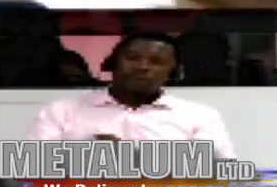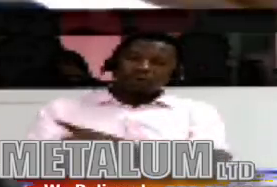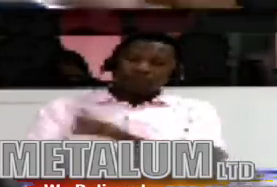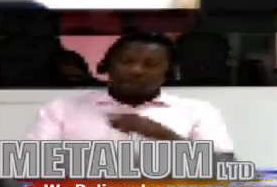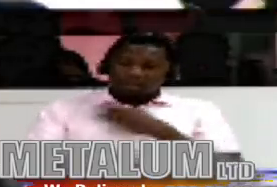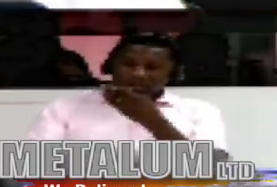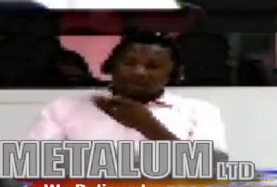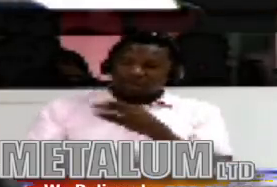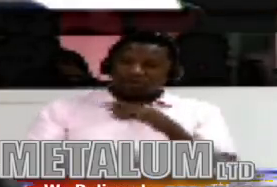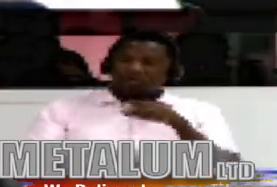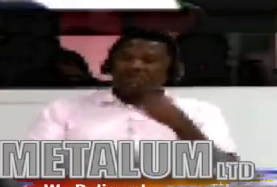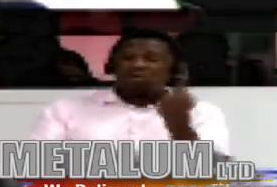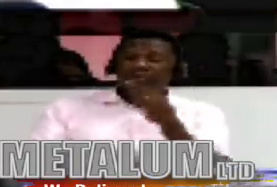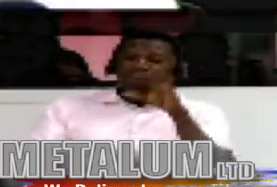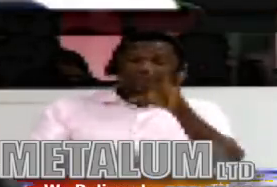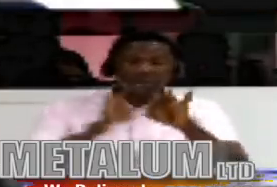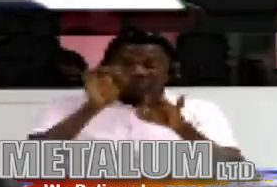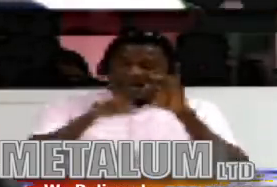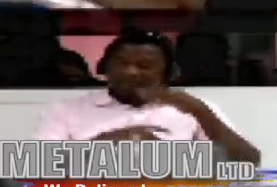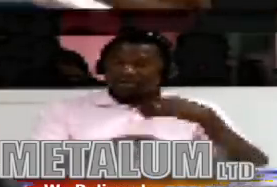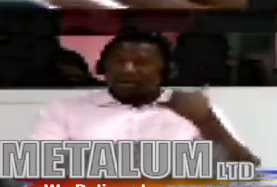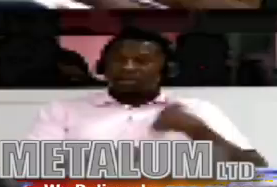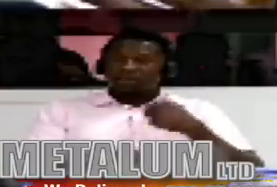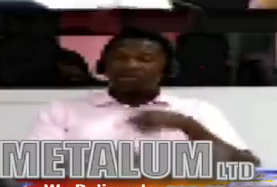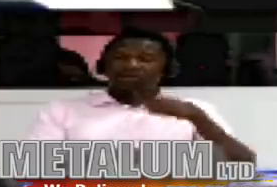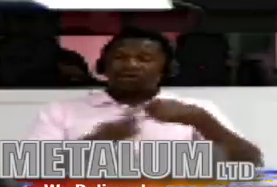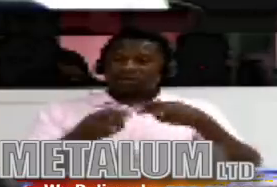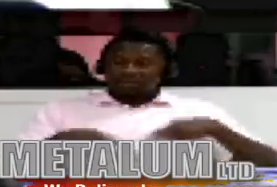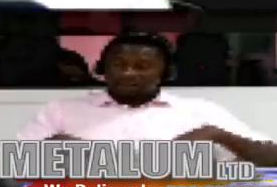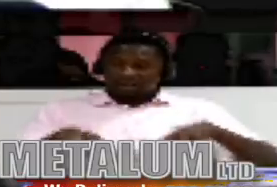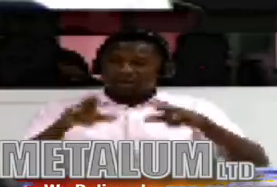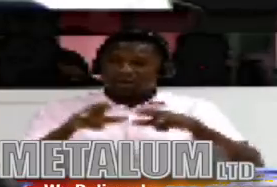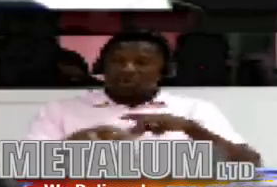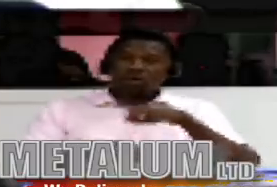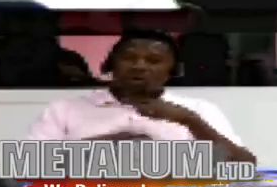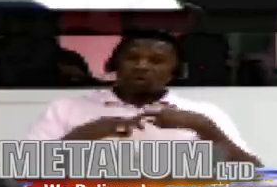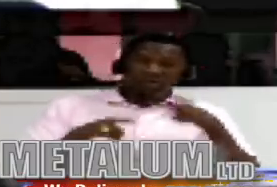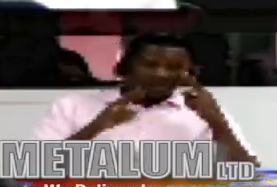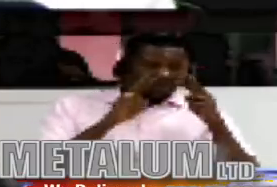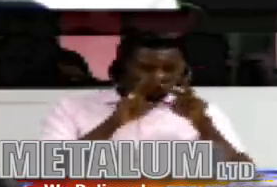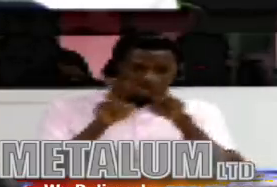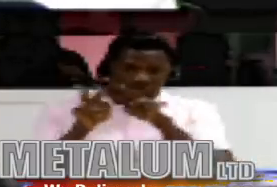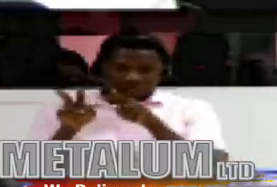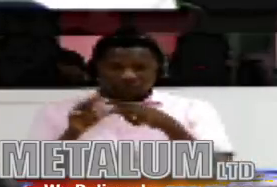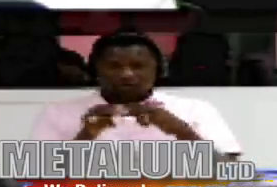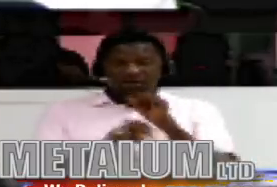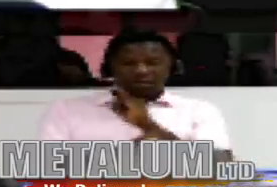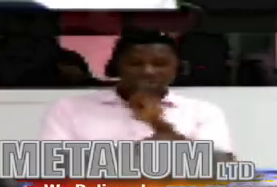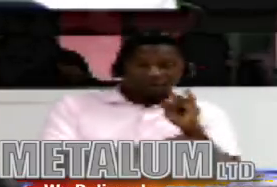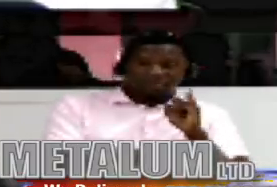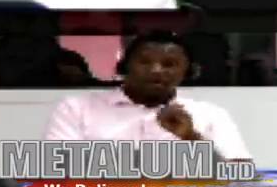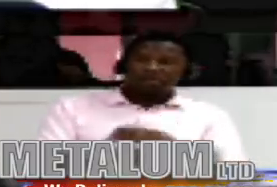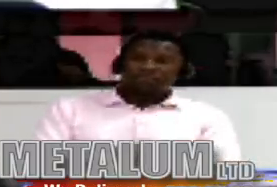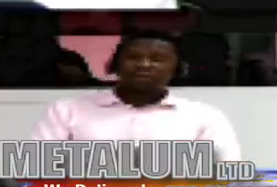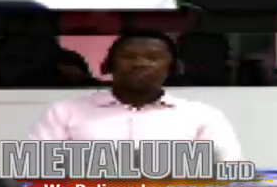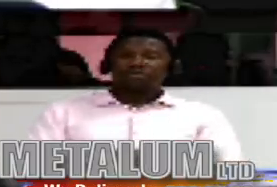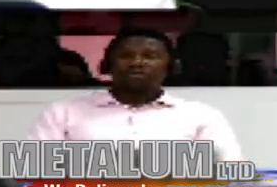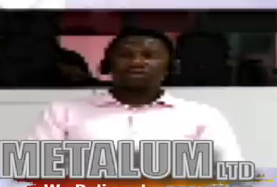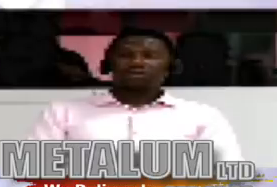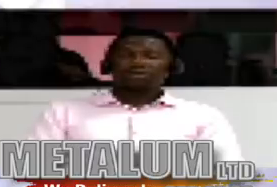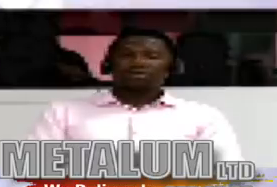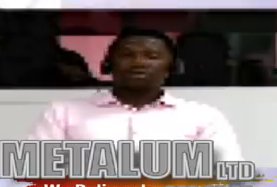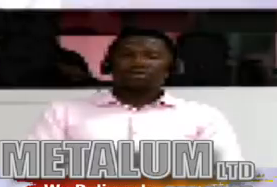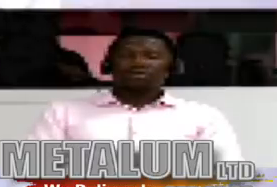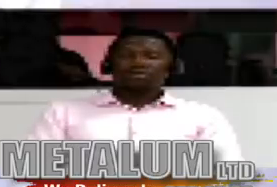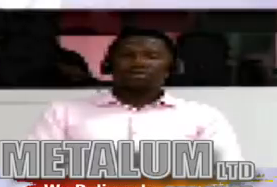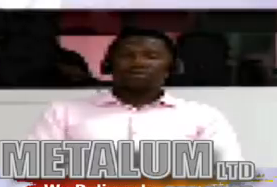were they just picking people off from the streets or were they looking for specific individuals? Yeah, they were just picking people from